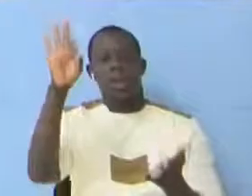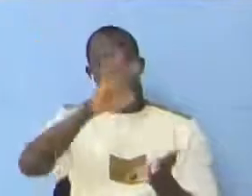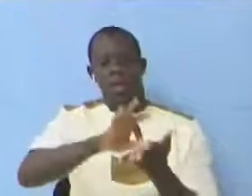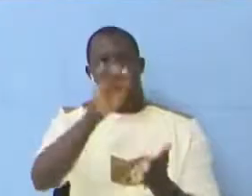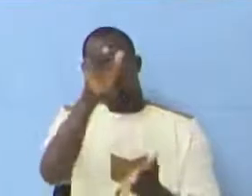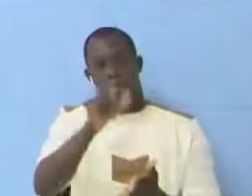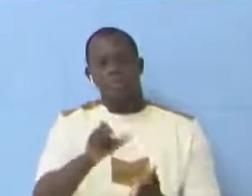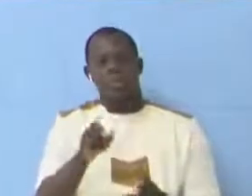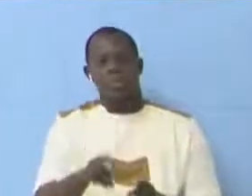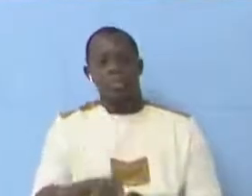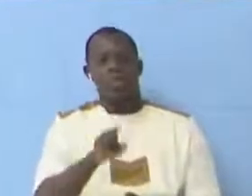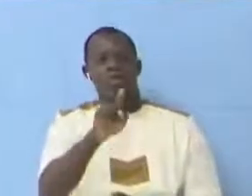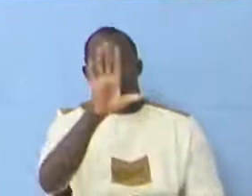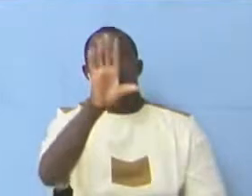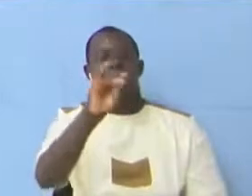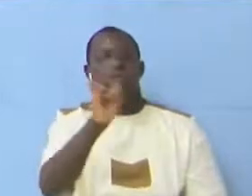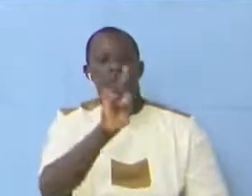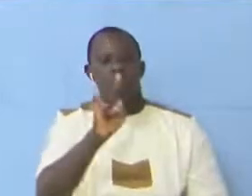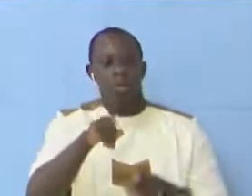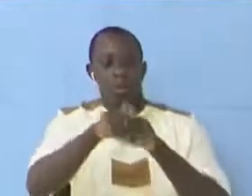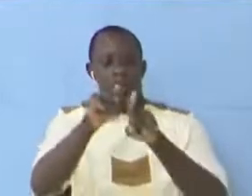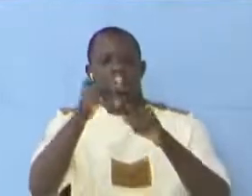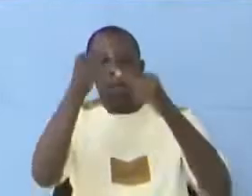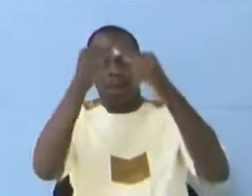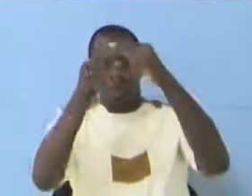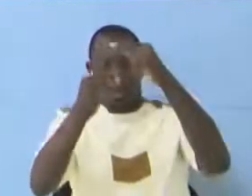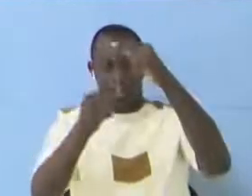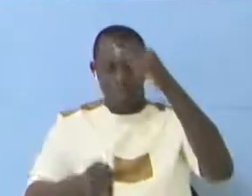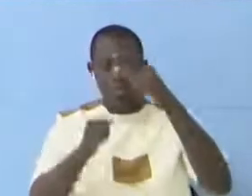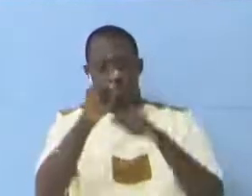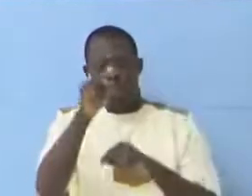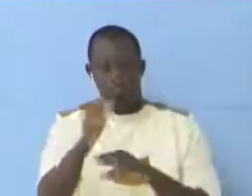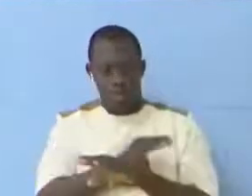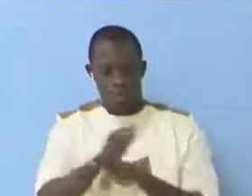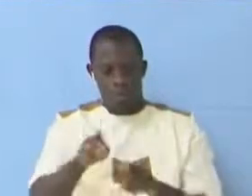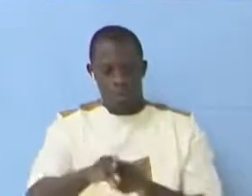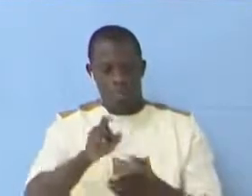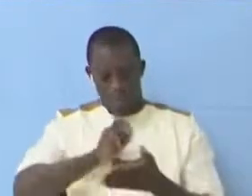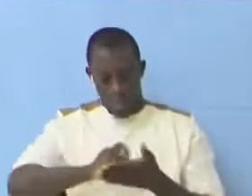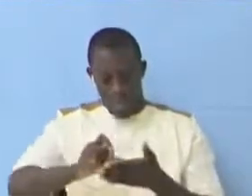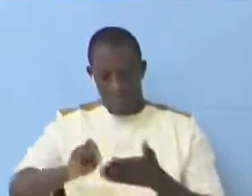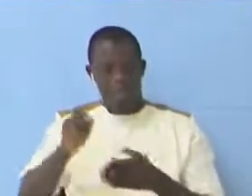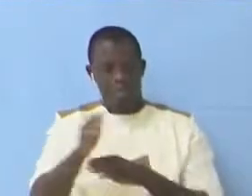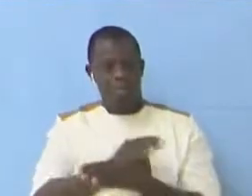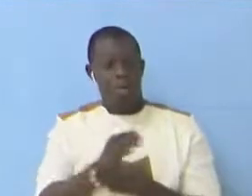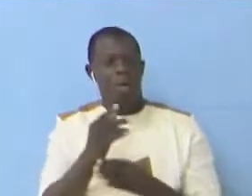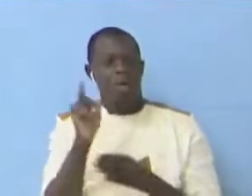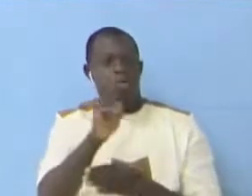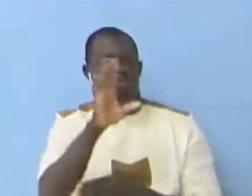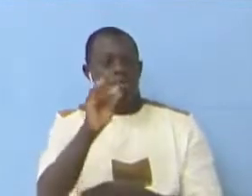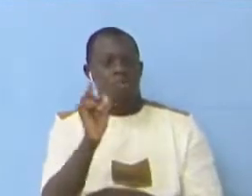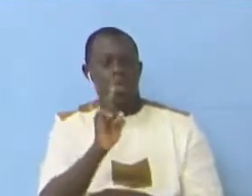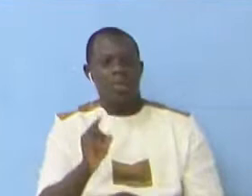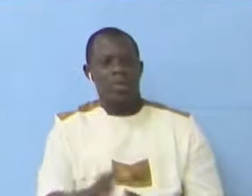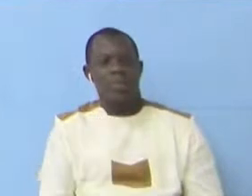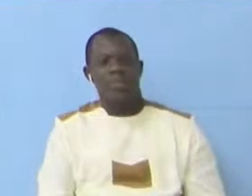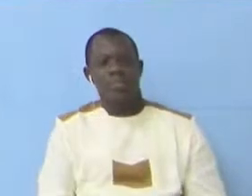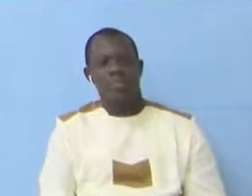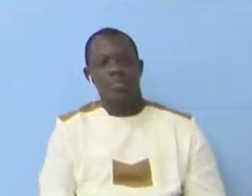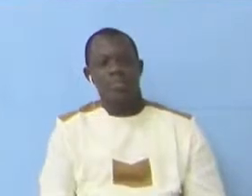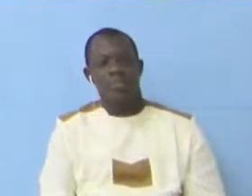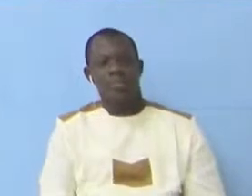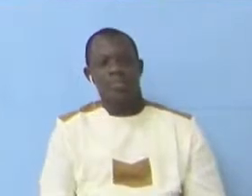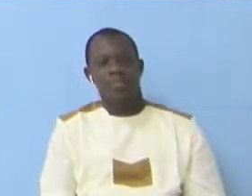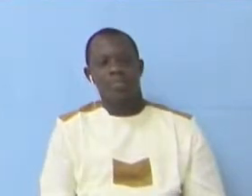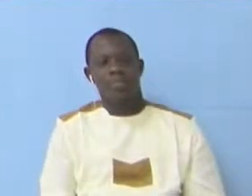What did you do with the list that you took? tur yi nga jël noonu loo ko defee. It was home, but really